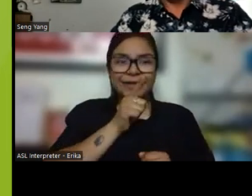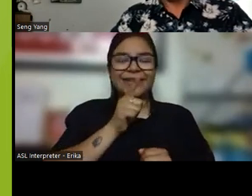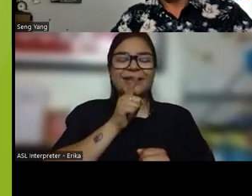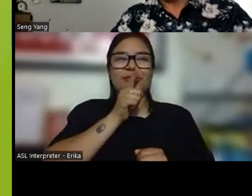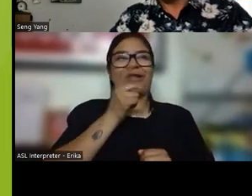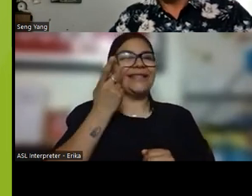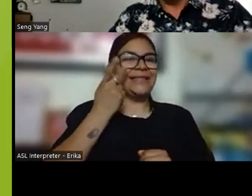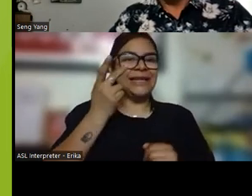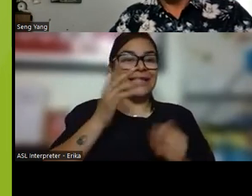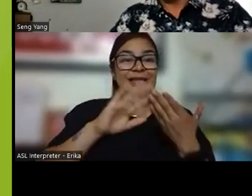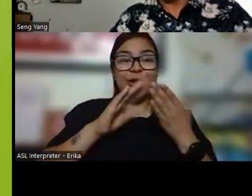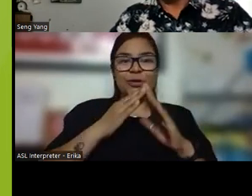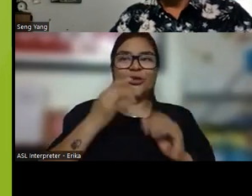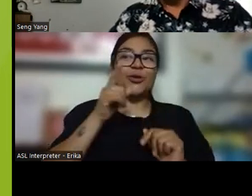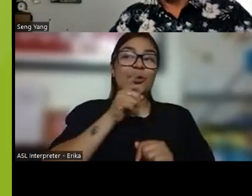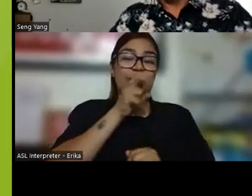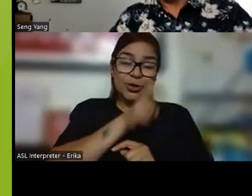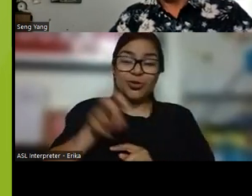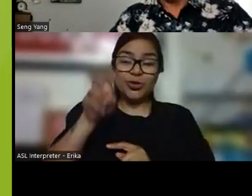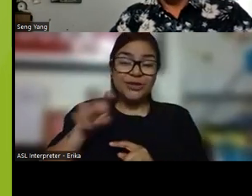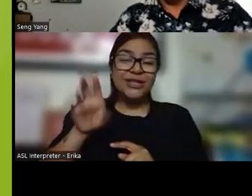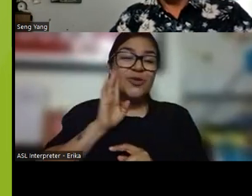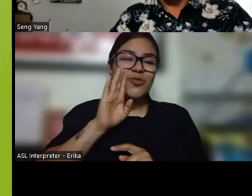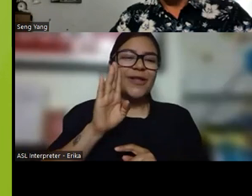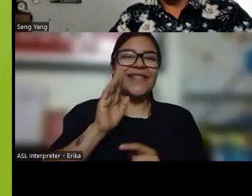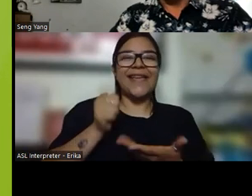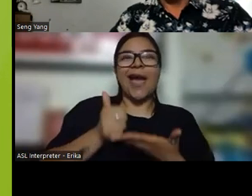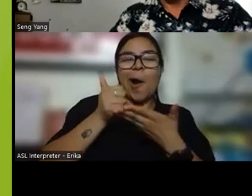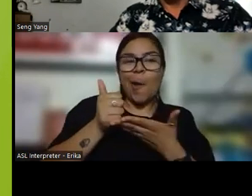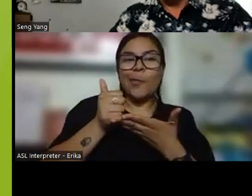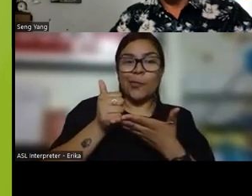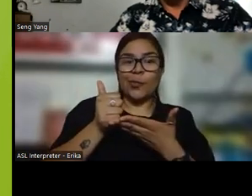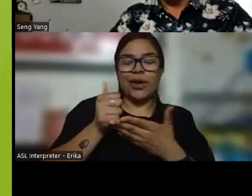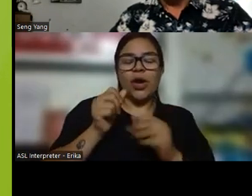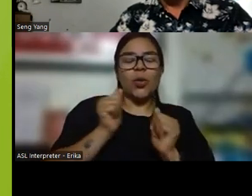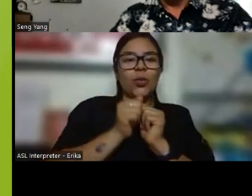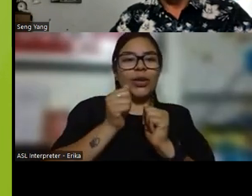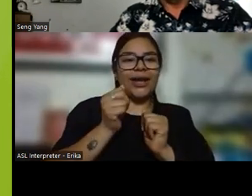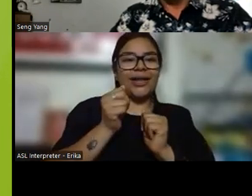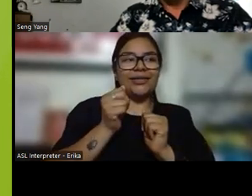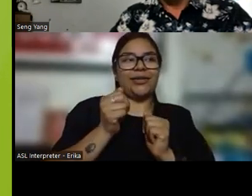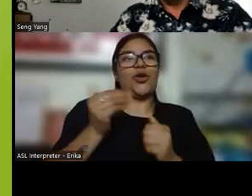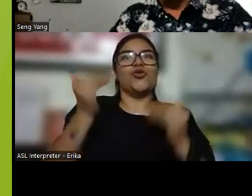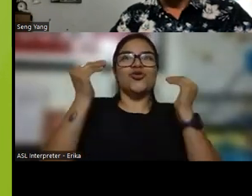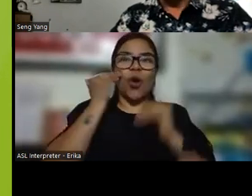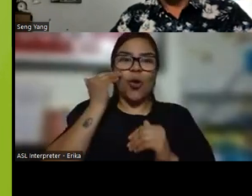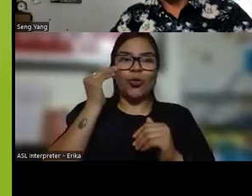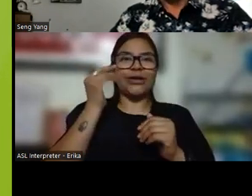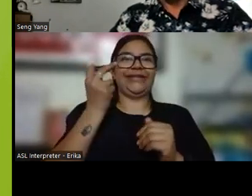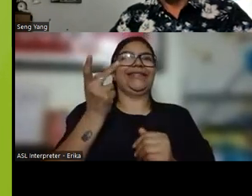and we will take the field trip. This is a field trip to Reading at the Turtle